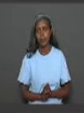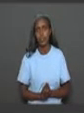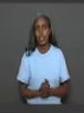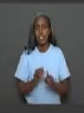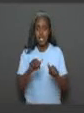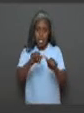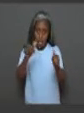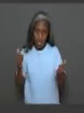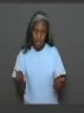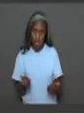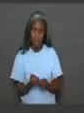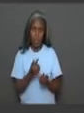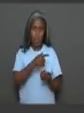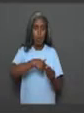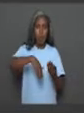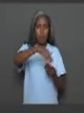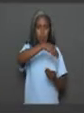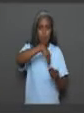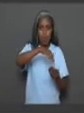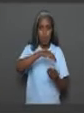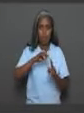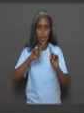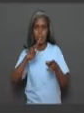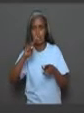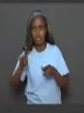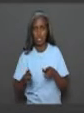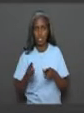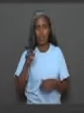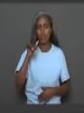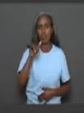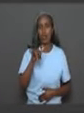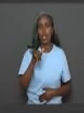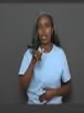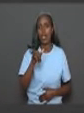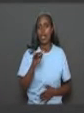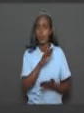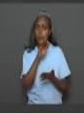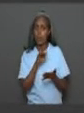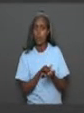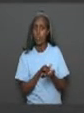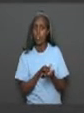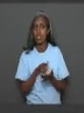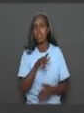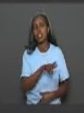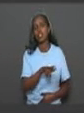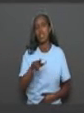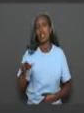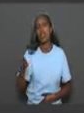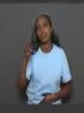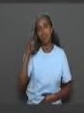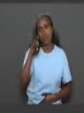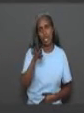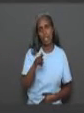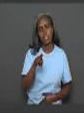The area bounded by the curves of y between the lines